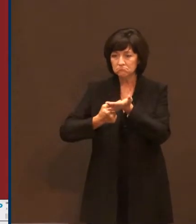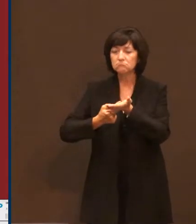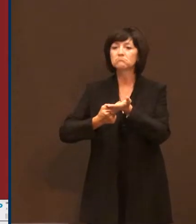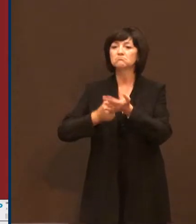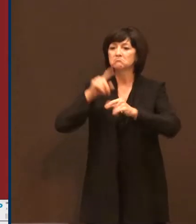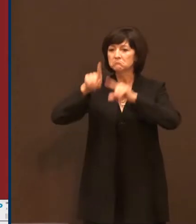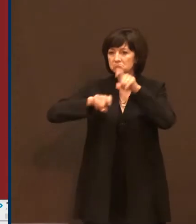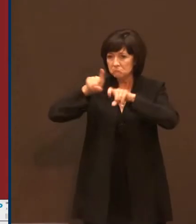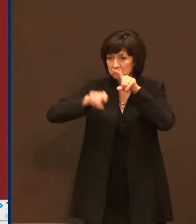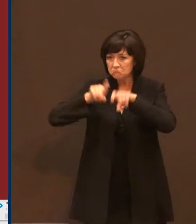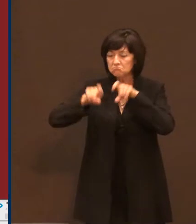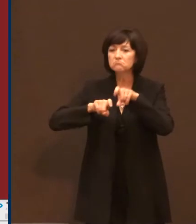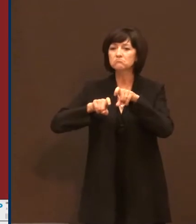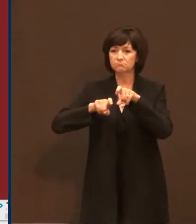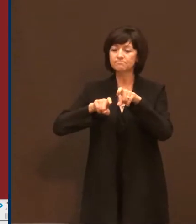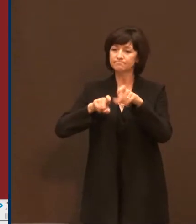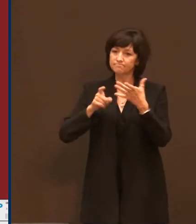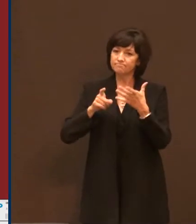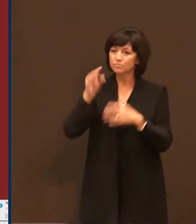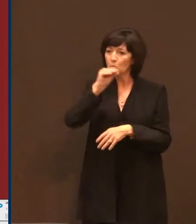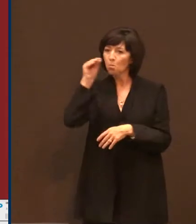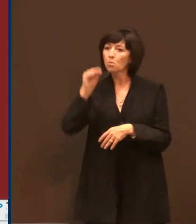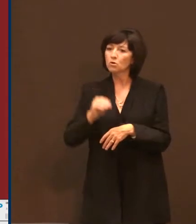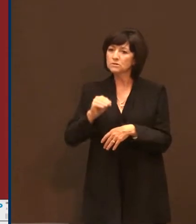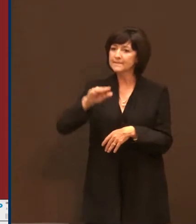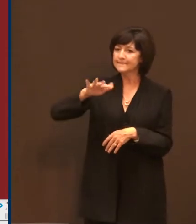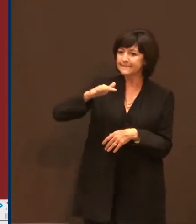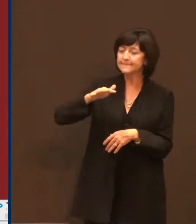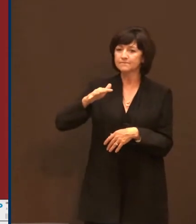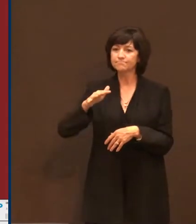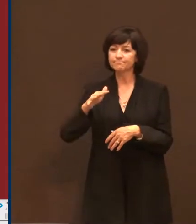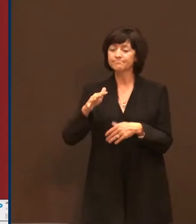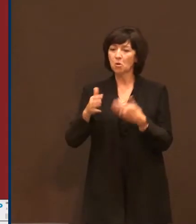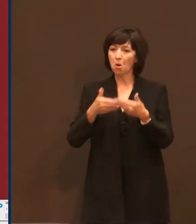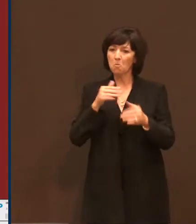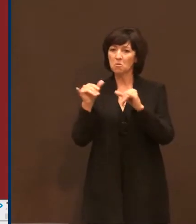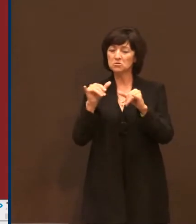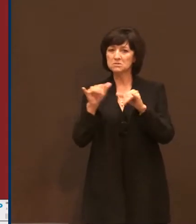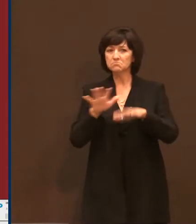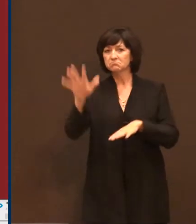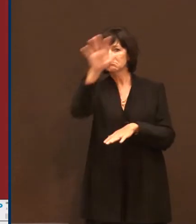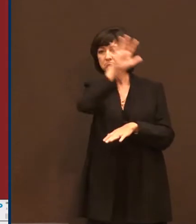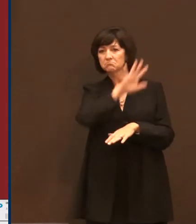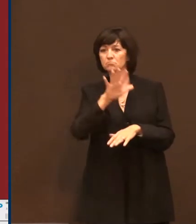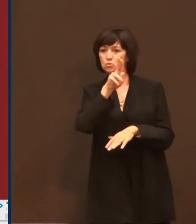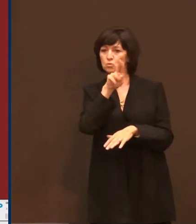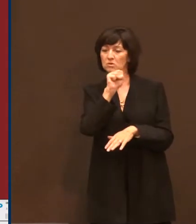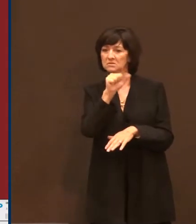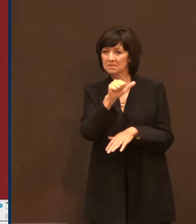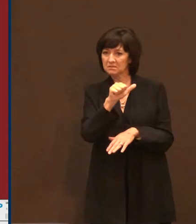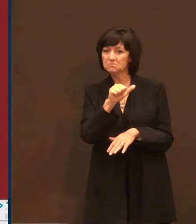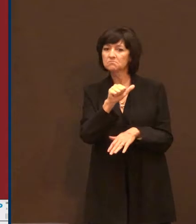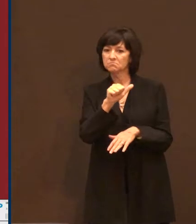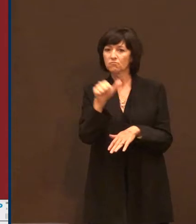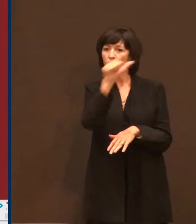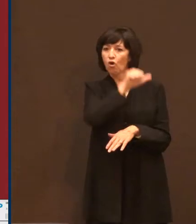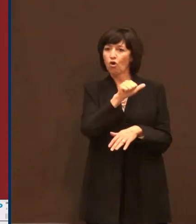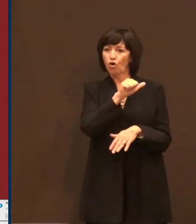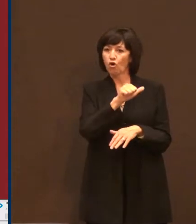that's as good as there is maybe across the country, providing really good information in addition to